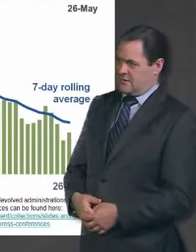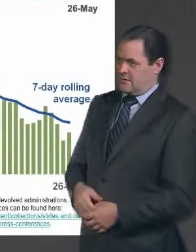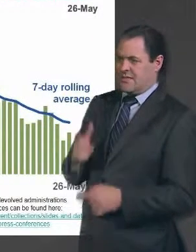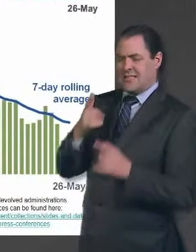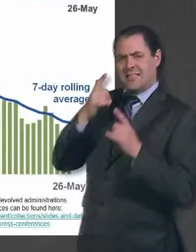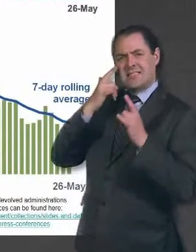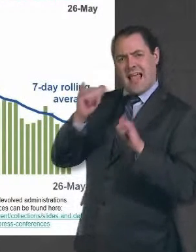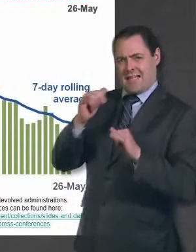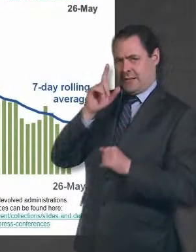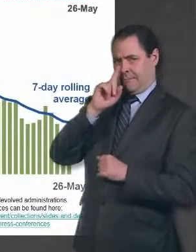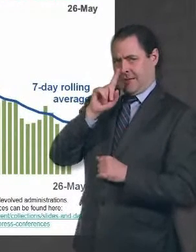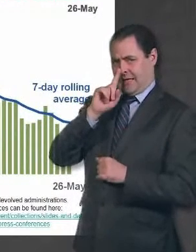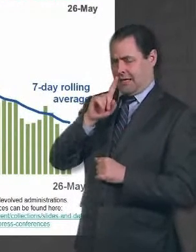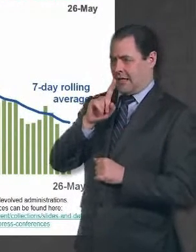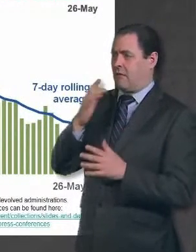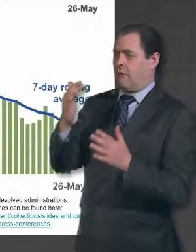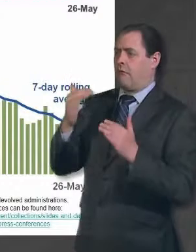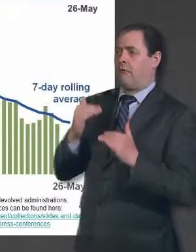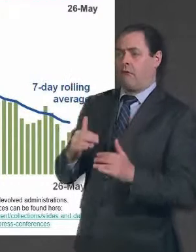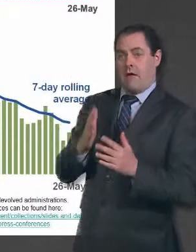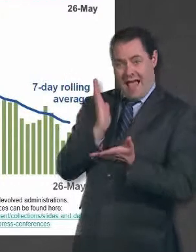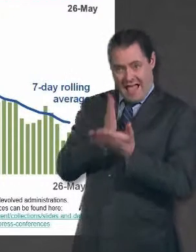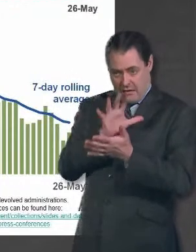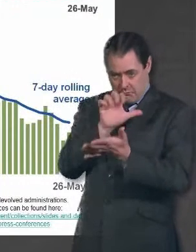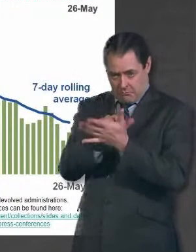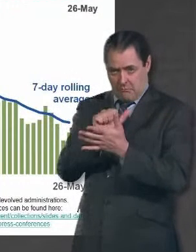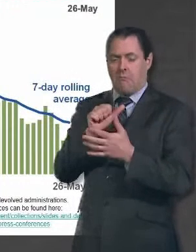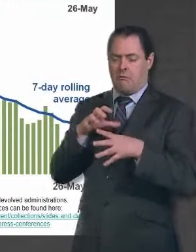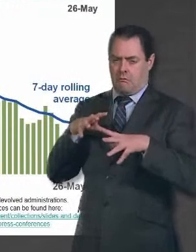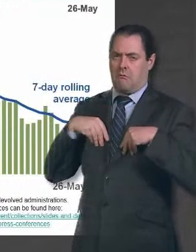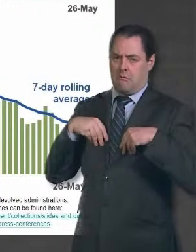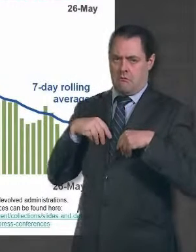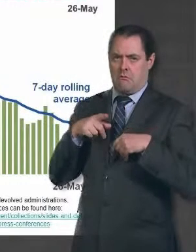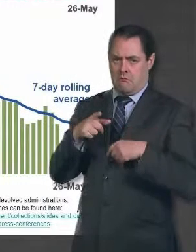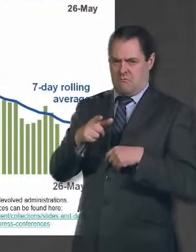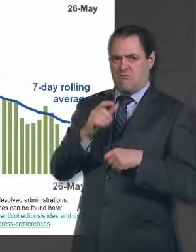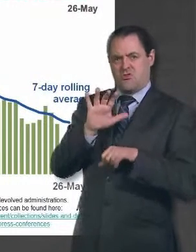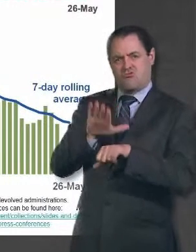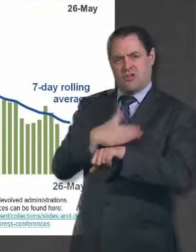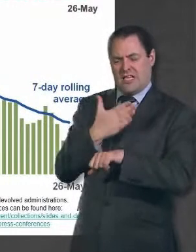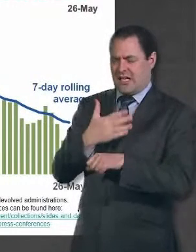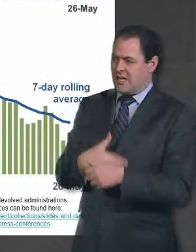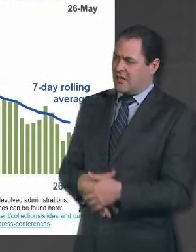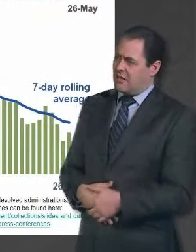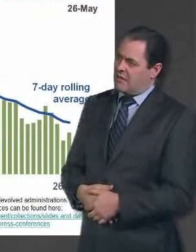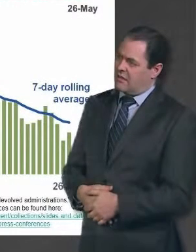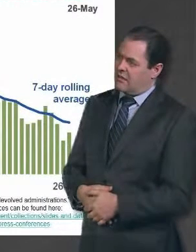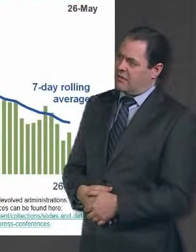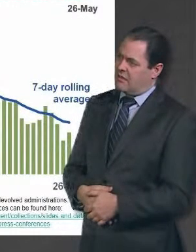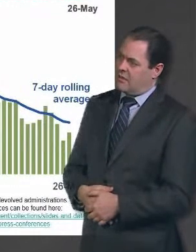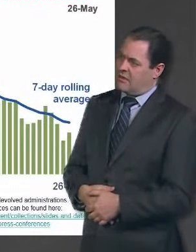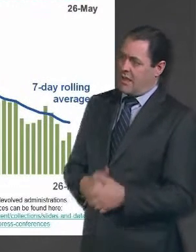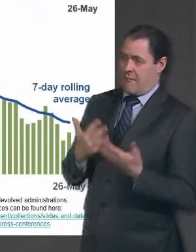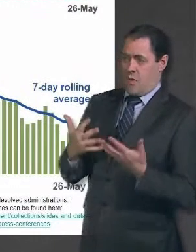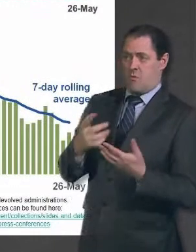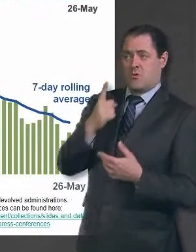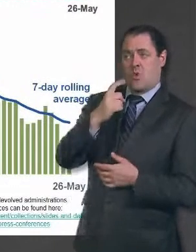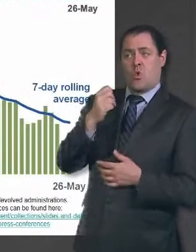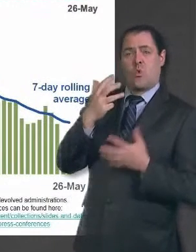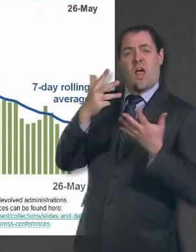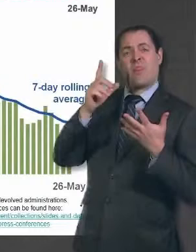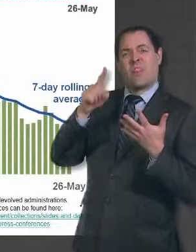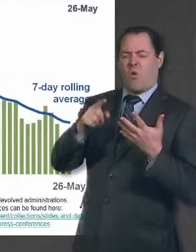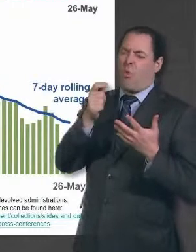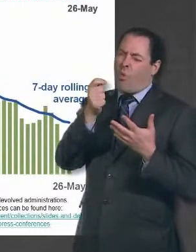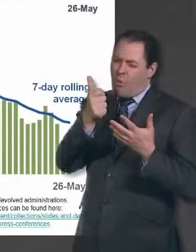confirmed cases. And as Secretary of State mentioned, the latest number is 109,000, very nearly 110,000, and